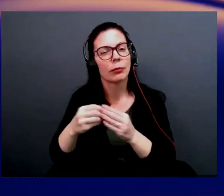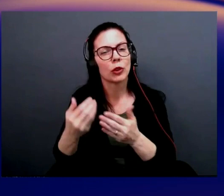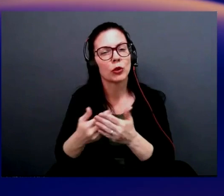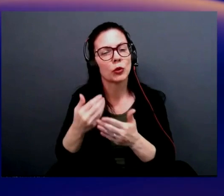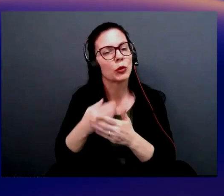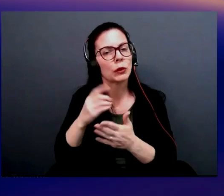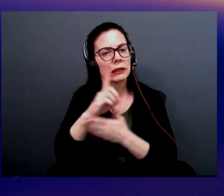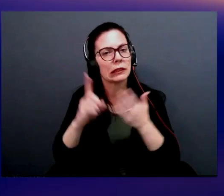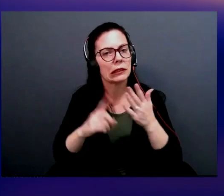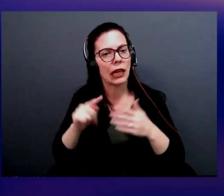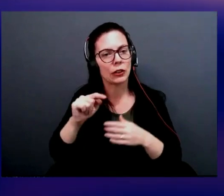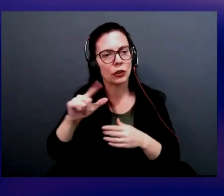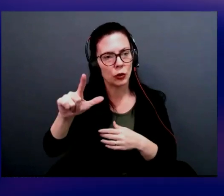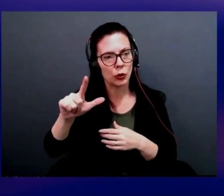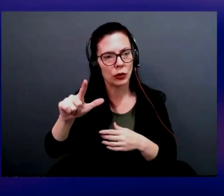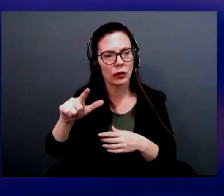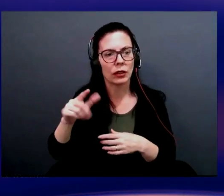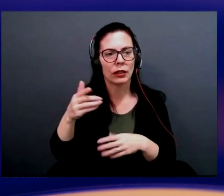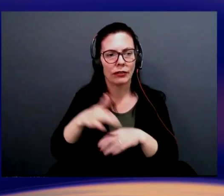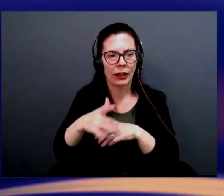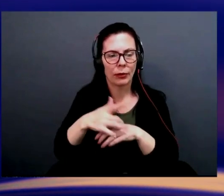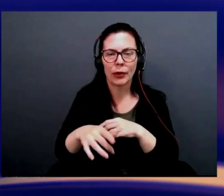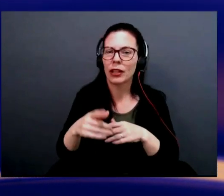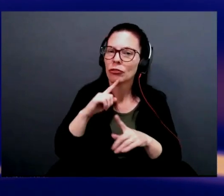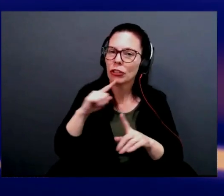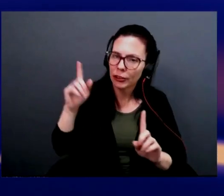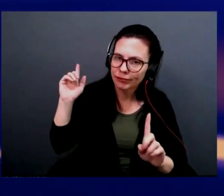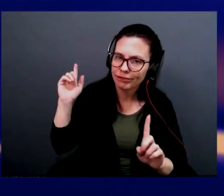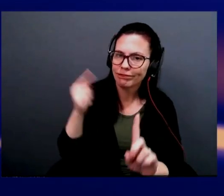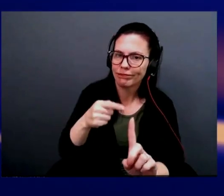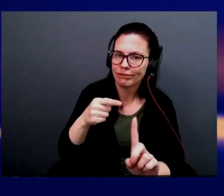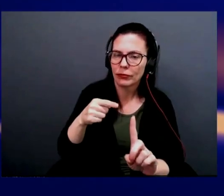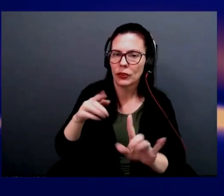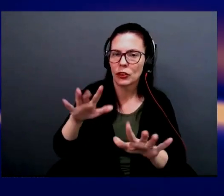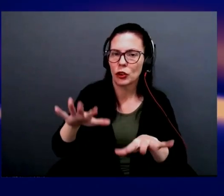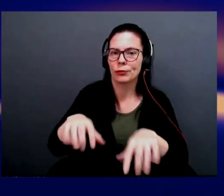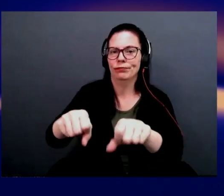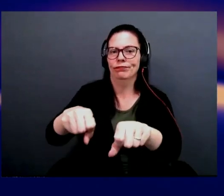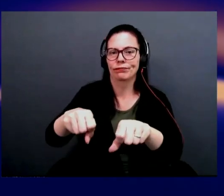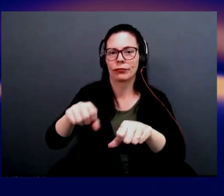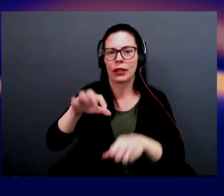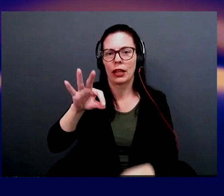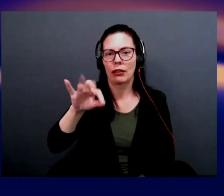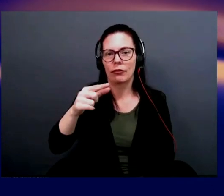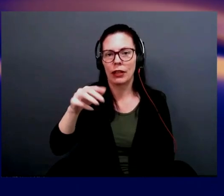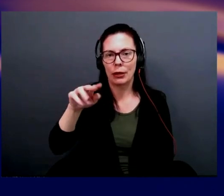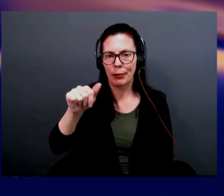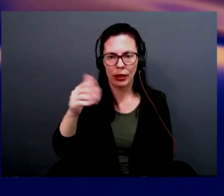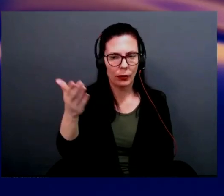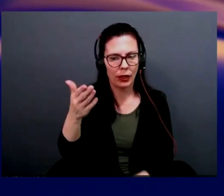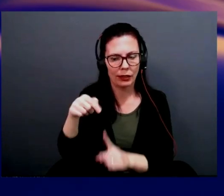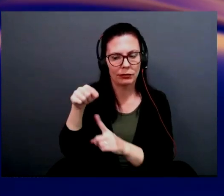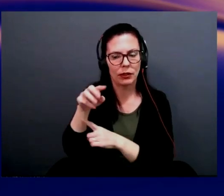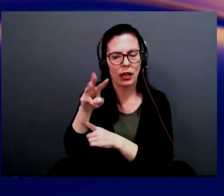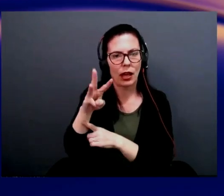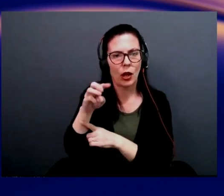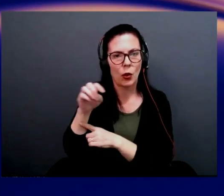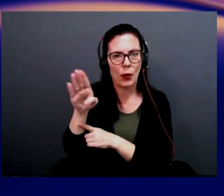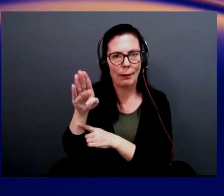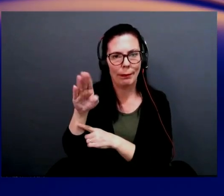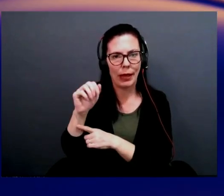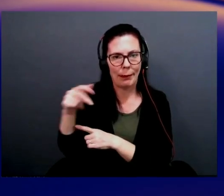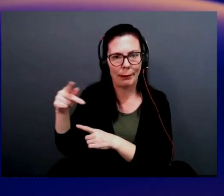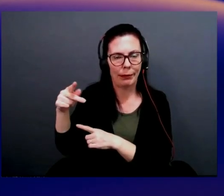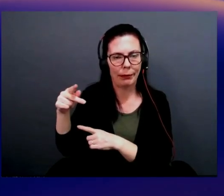on the block, and I think what really drove people to adopting Figma is it's a web app. You can use it. You don't